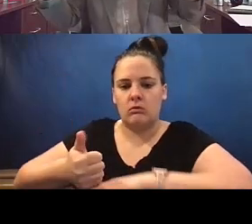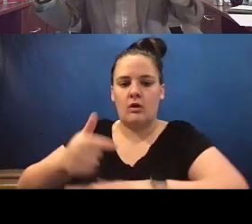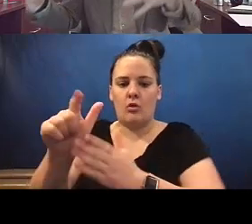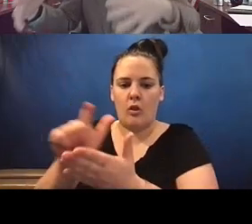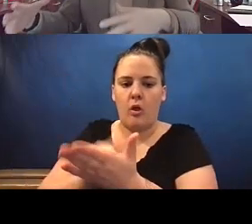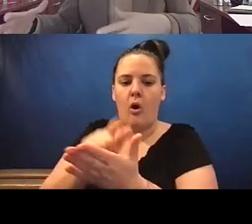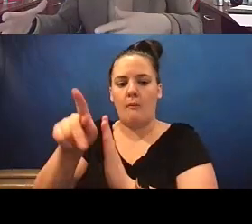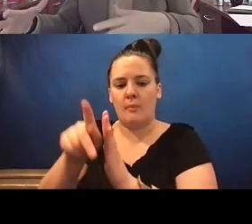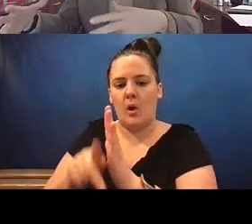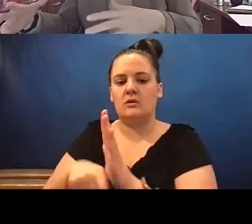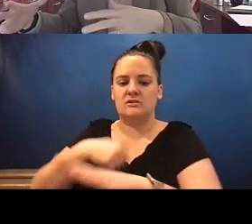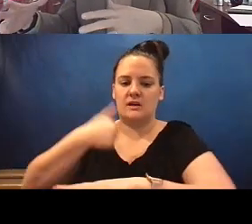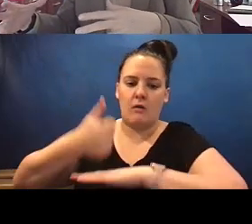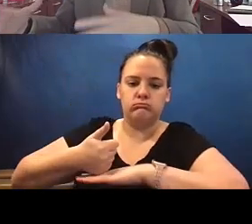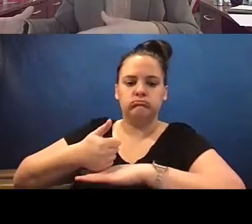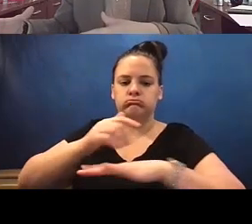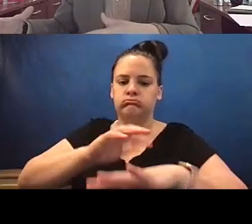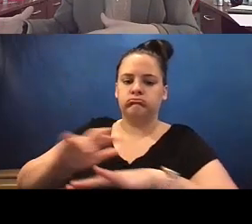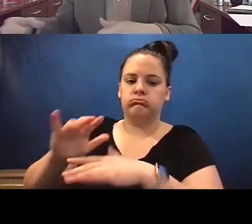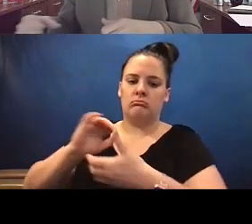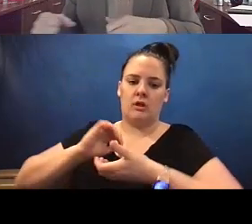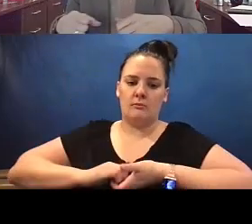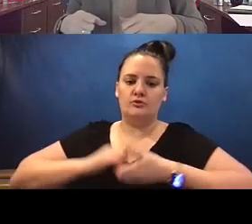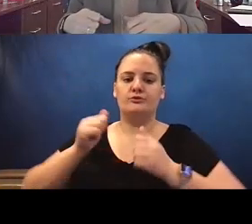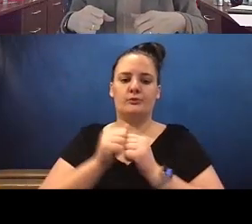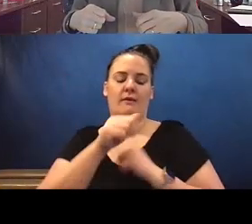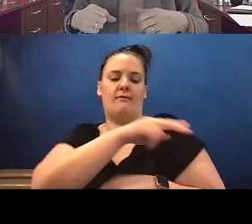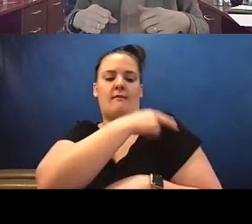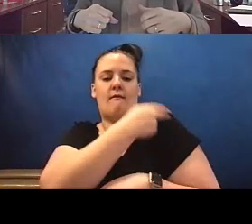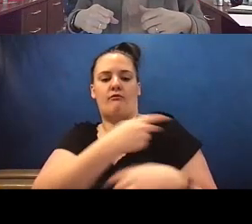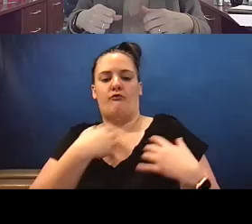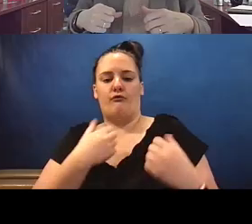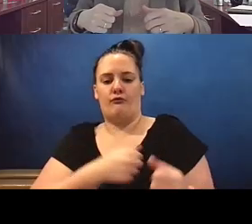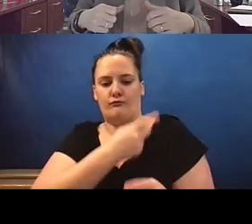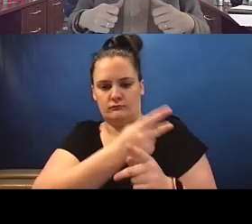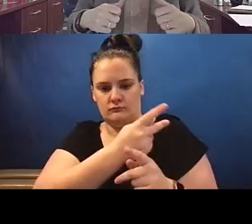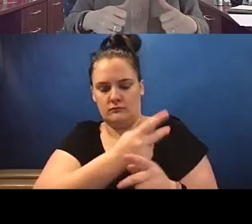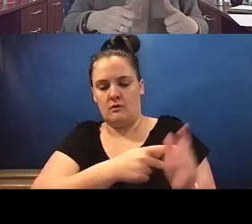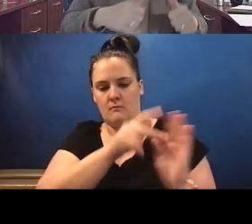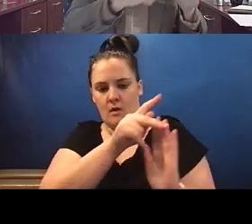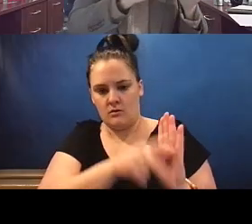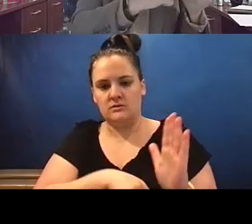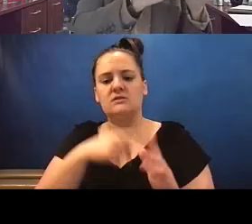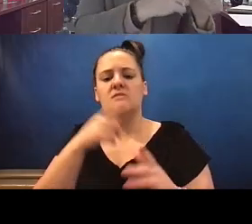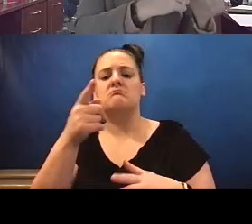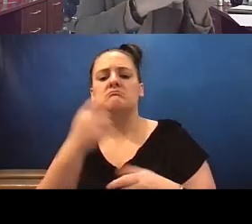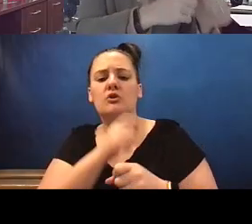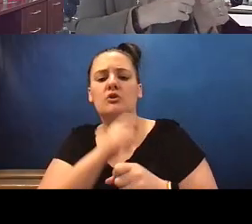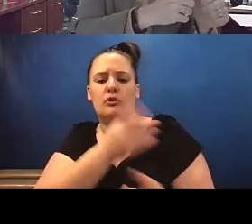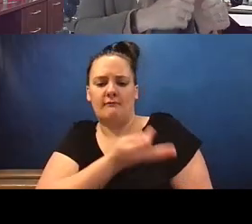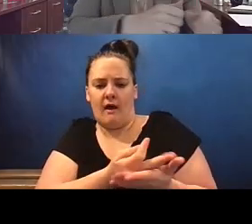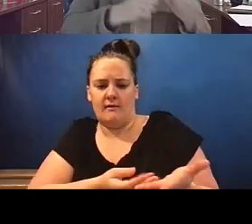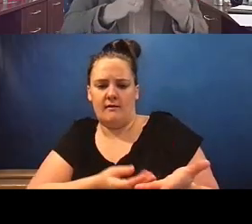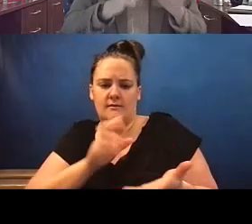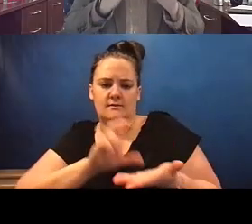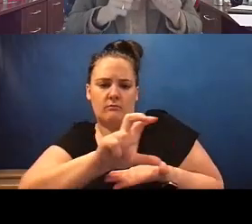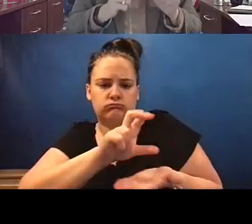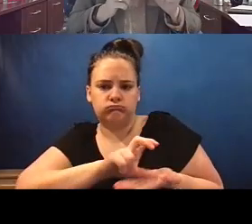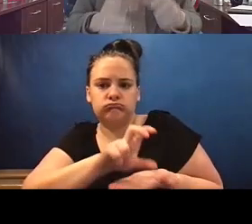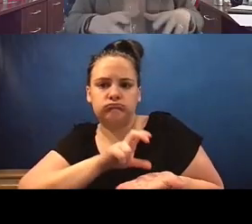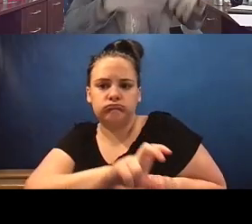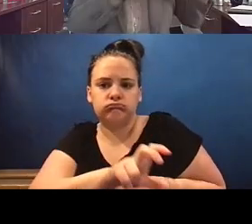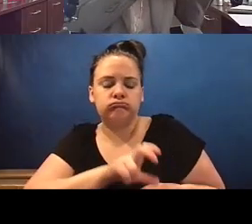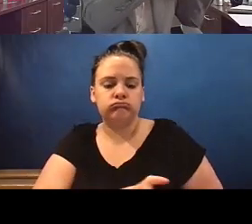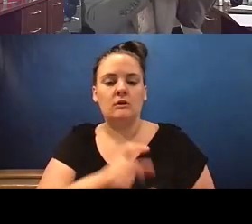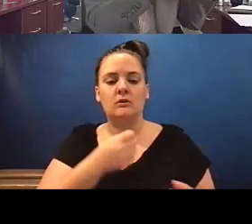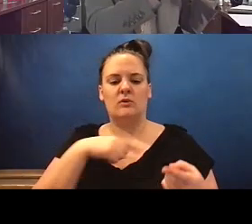scale to pull down those, to improve those hospital efficiencies and admin efficiencies and get better results. Really a